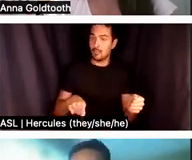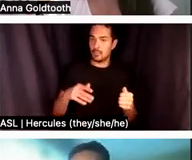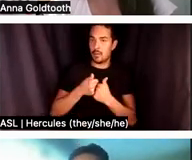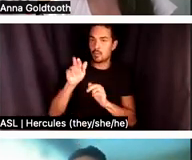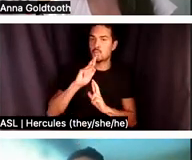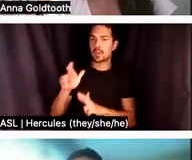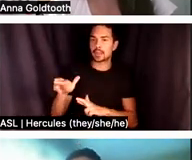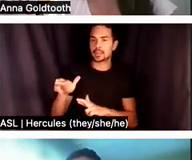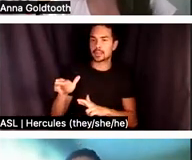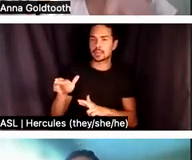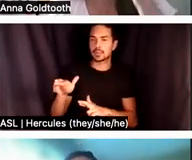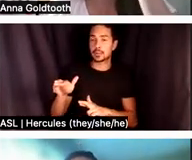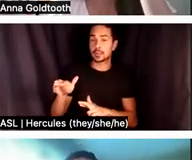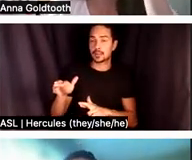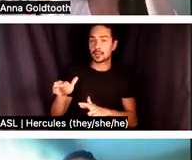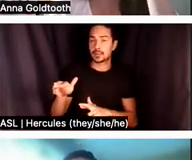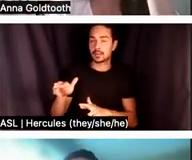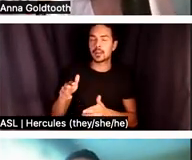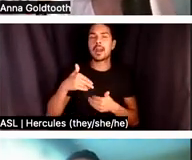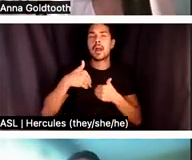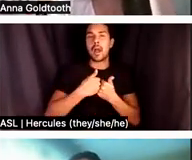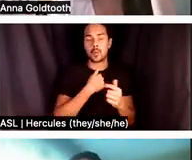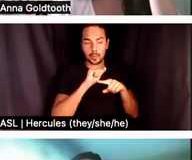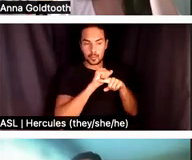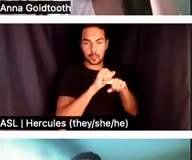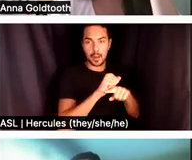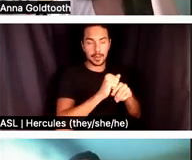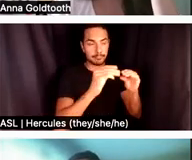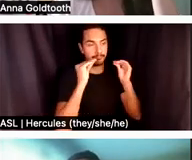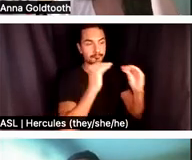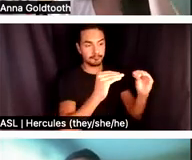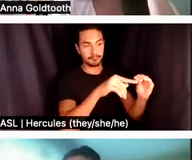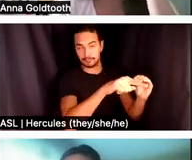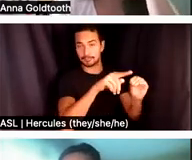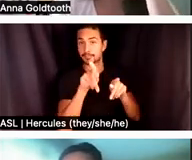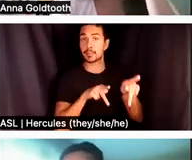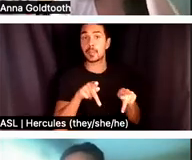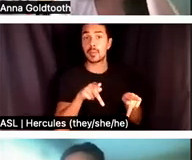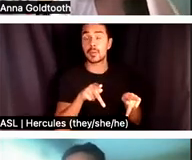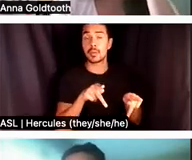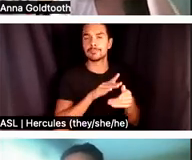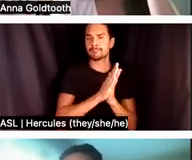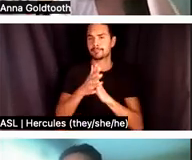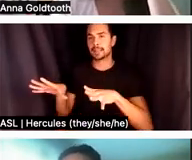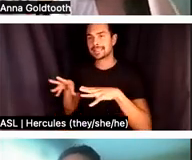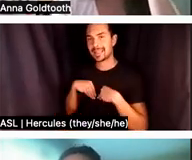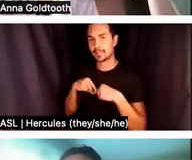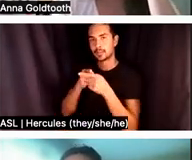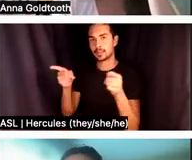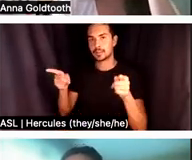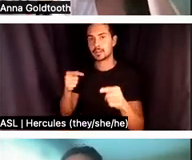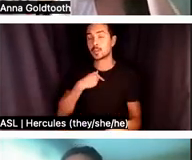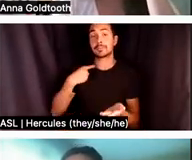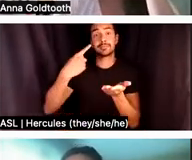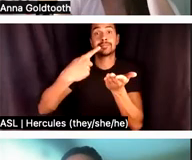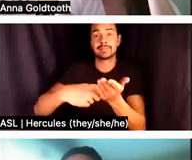sorts of things. So just really thinking about like, how are we training people on both how to be accepting and really thinking about, like, when we say autonomy, what do